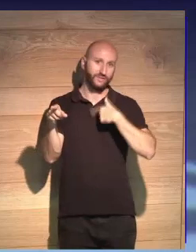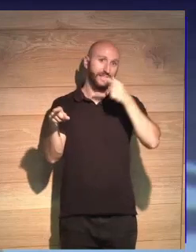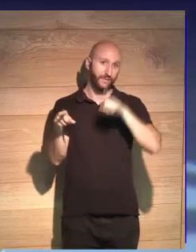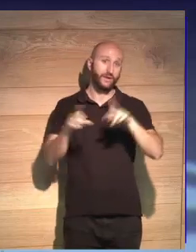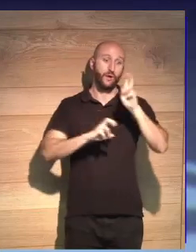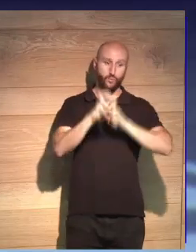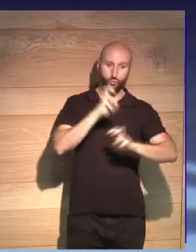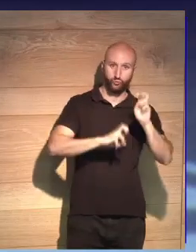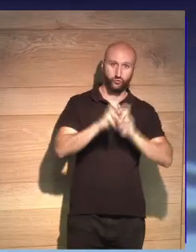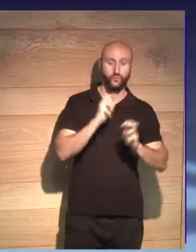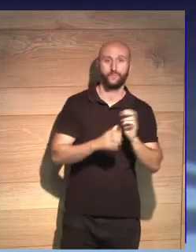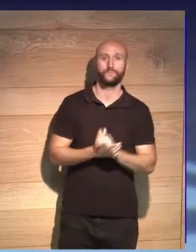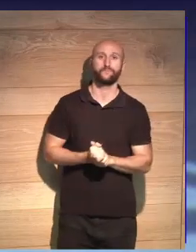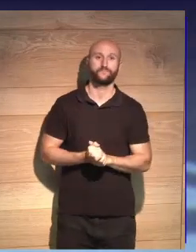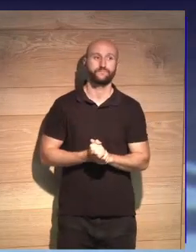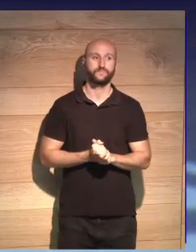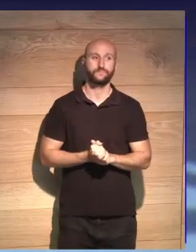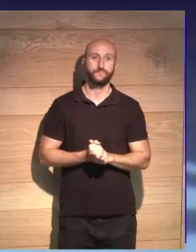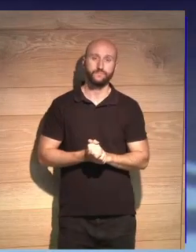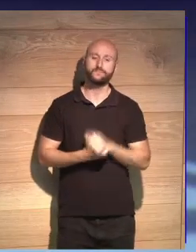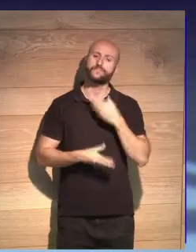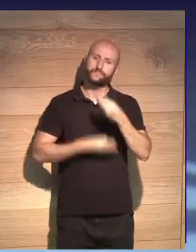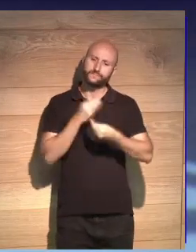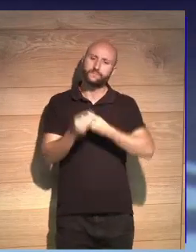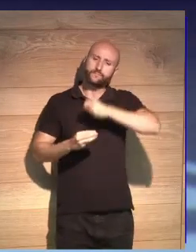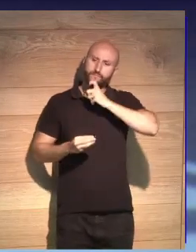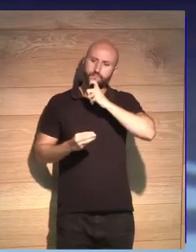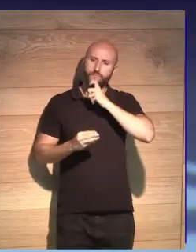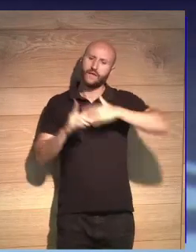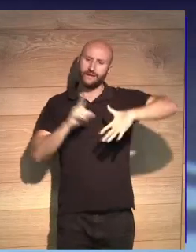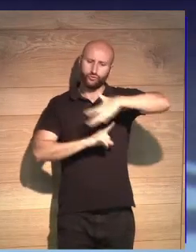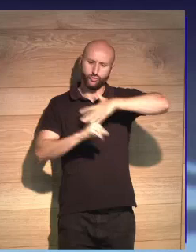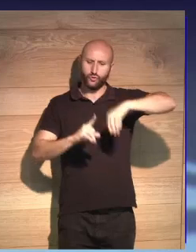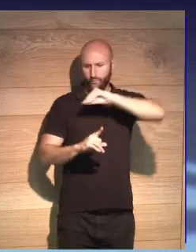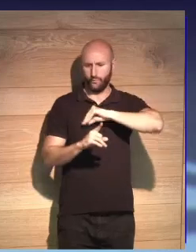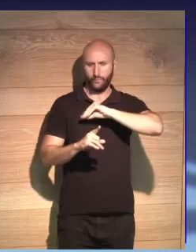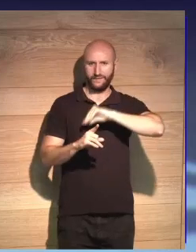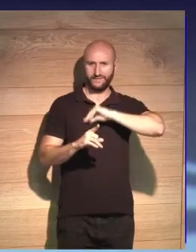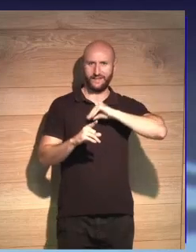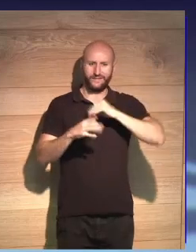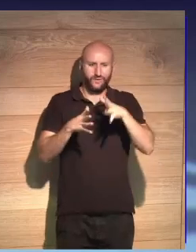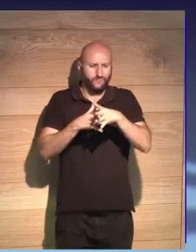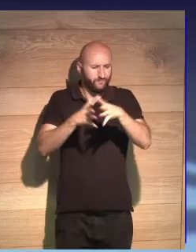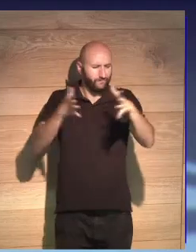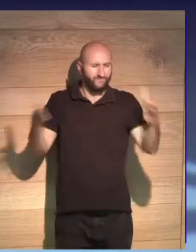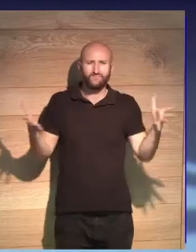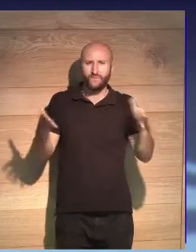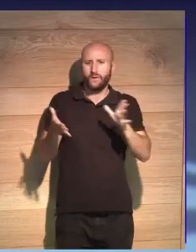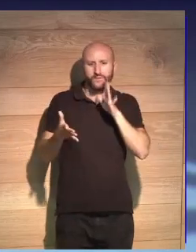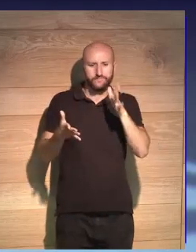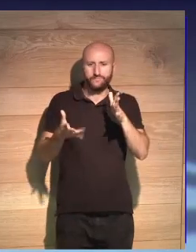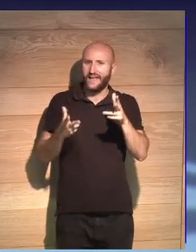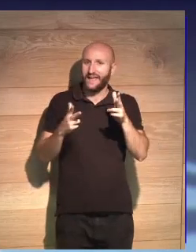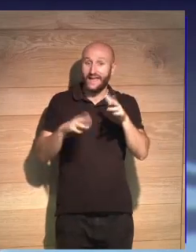and in improving society. This is what we also do from the gaming industry. We have a very